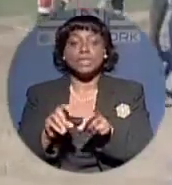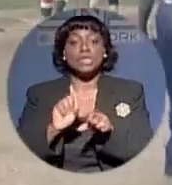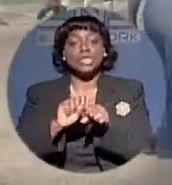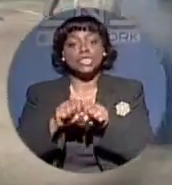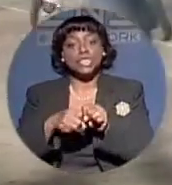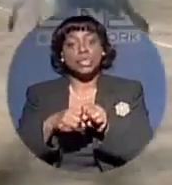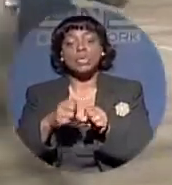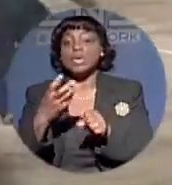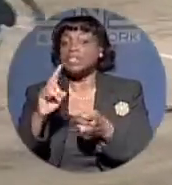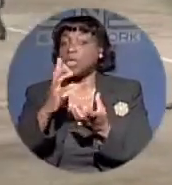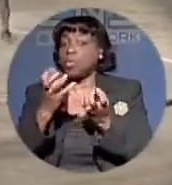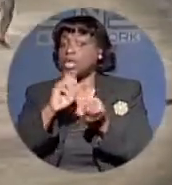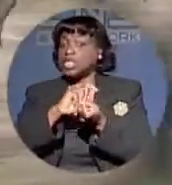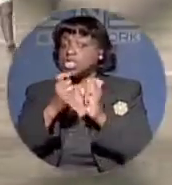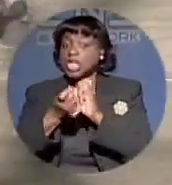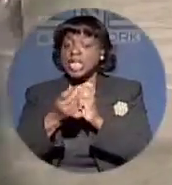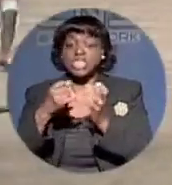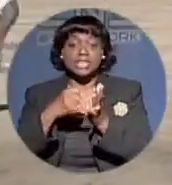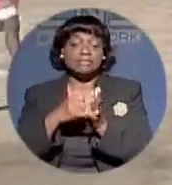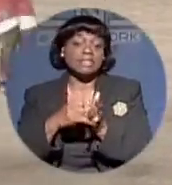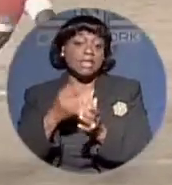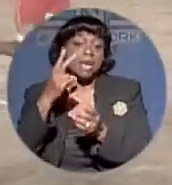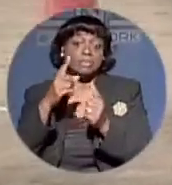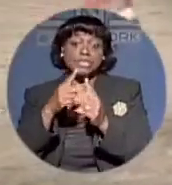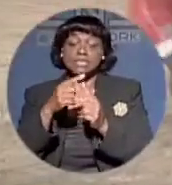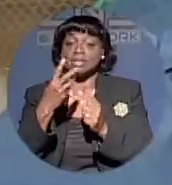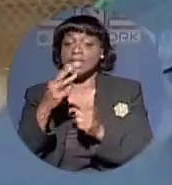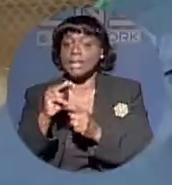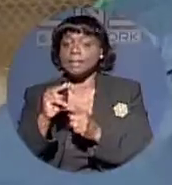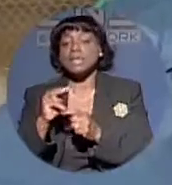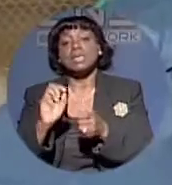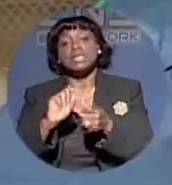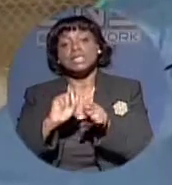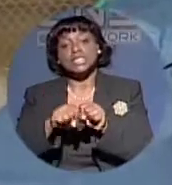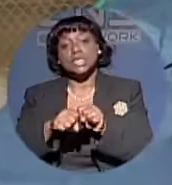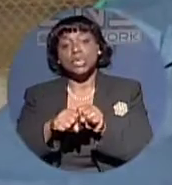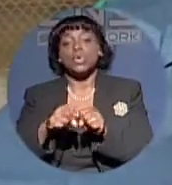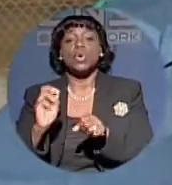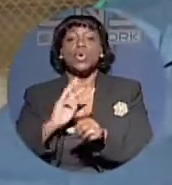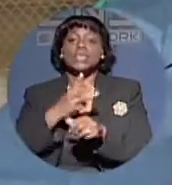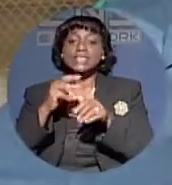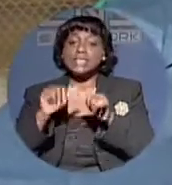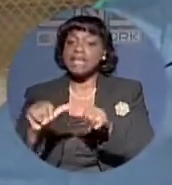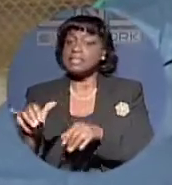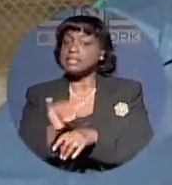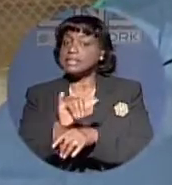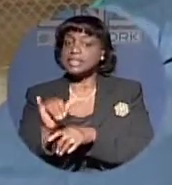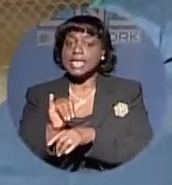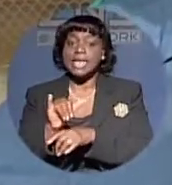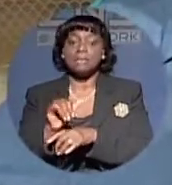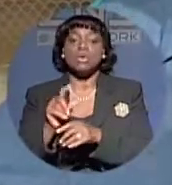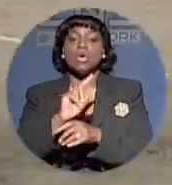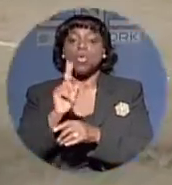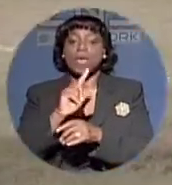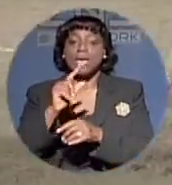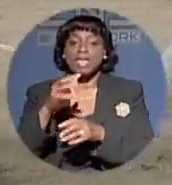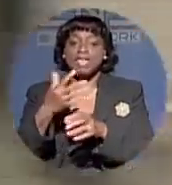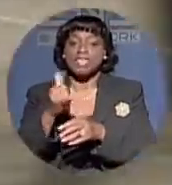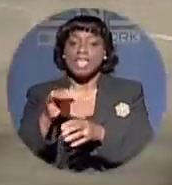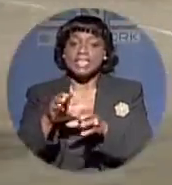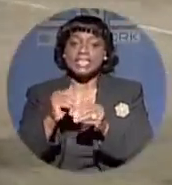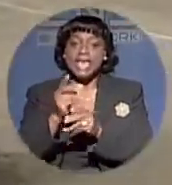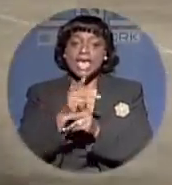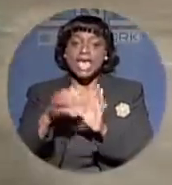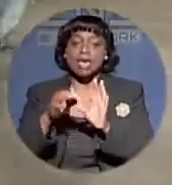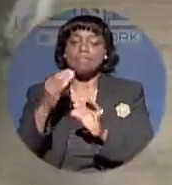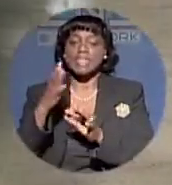they want to change it, it's up to them. But they're not seeing fit to change it. So we're still at the same point where they take care of their expenses. After